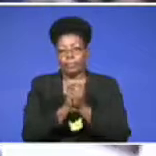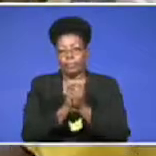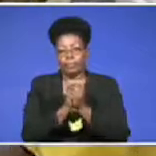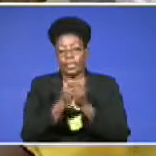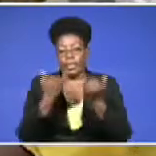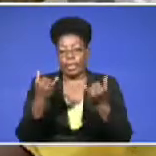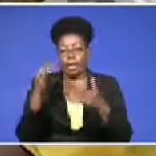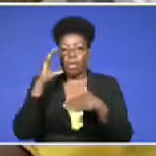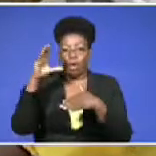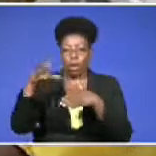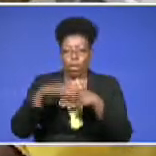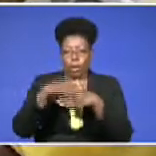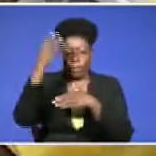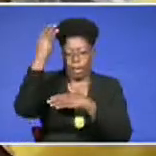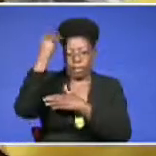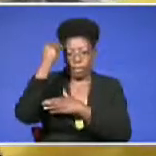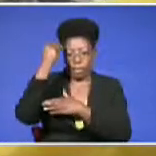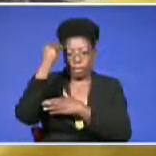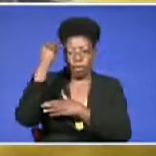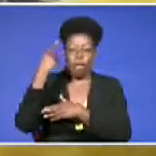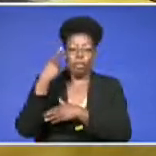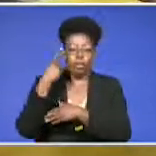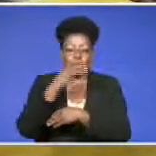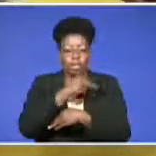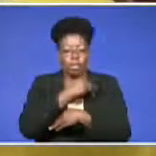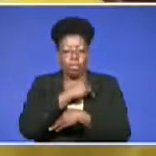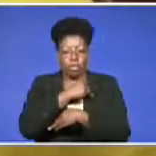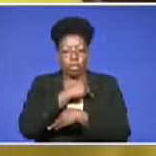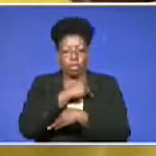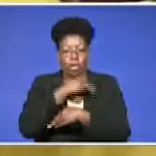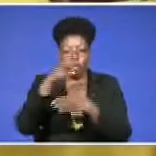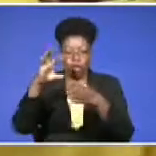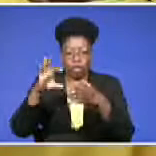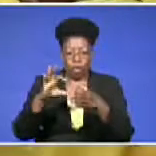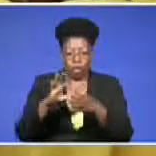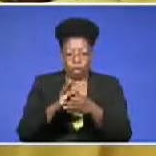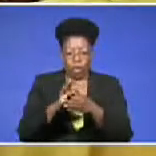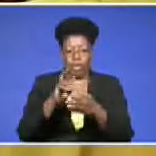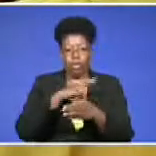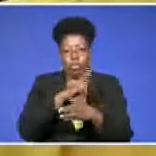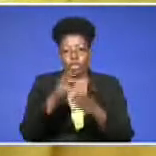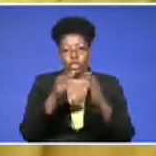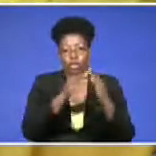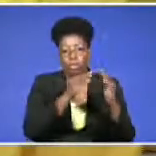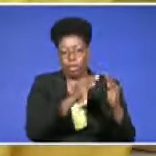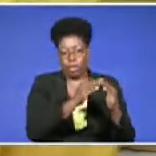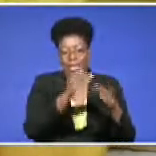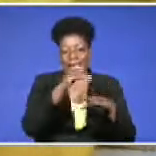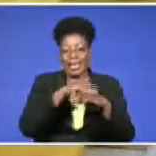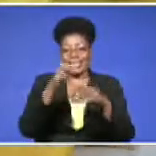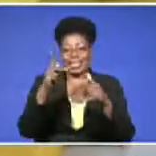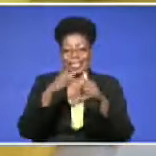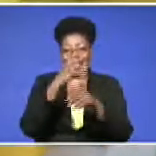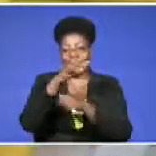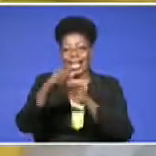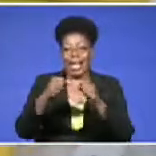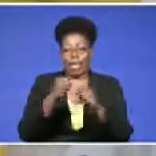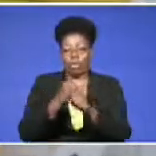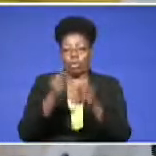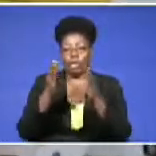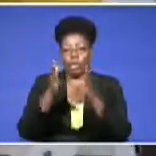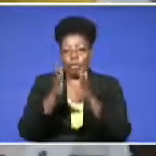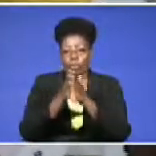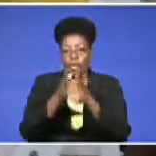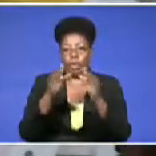A wife of the Prime Minister, Patricia Minas, joined several members of the religious community attending the second annual prayer symposium